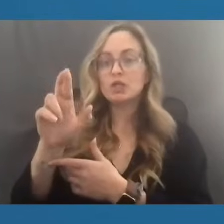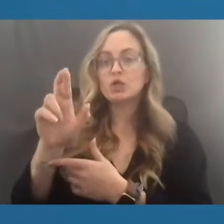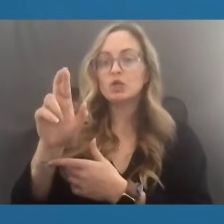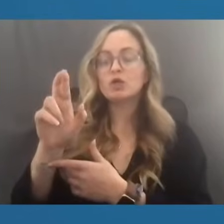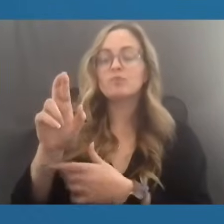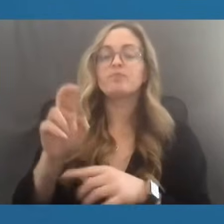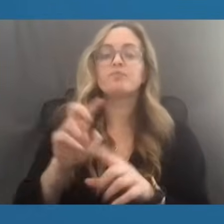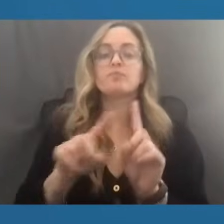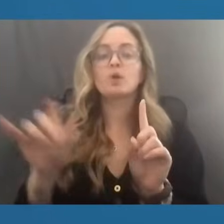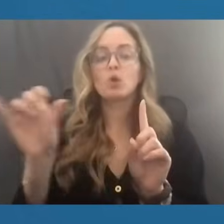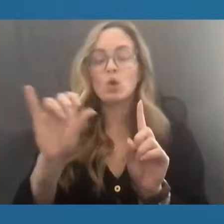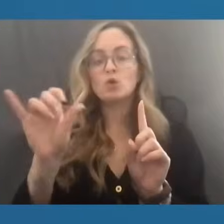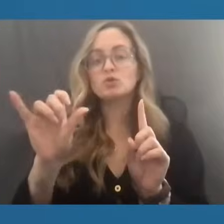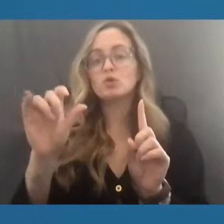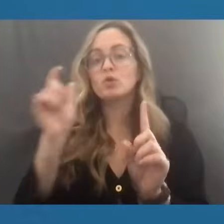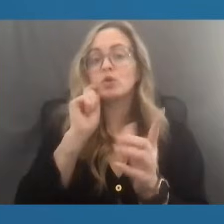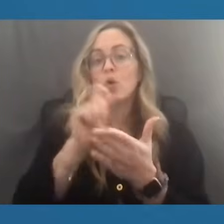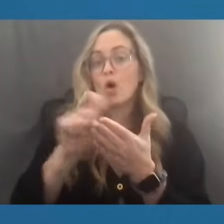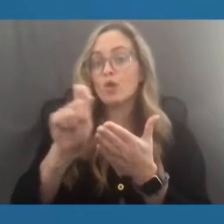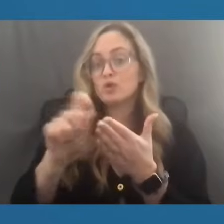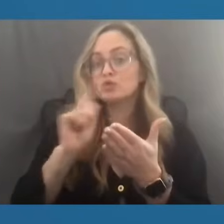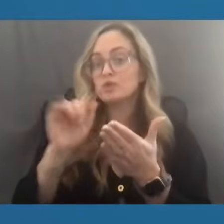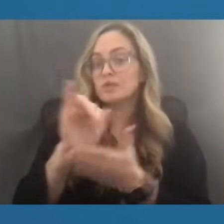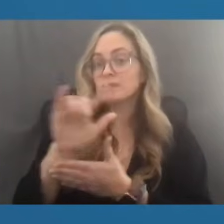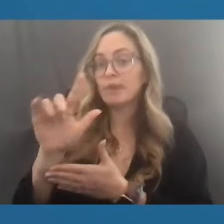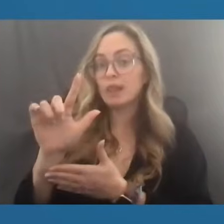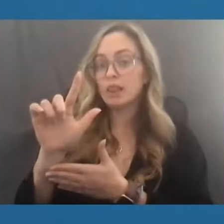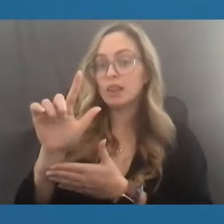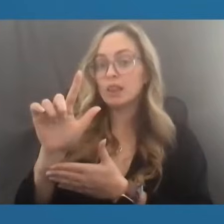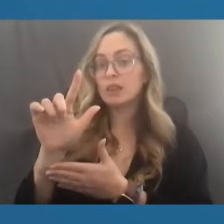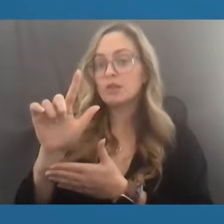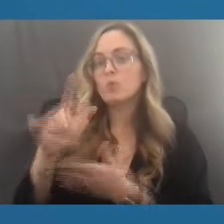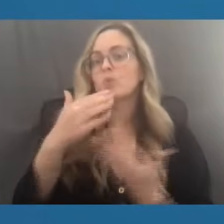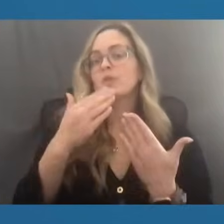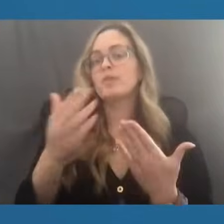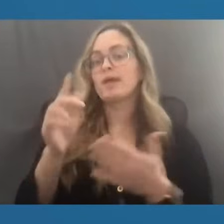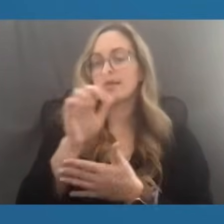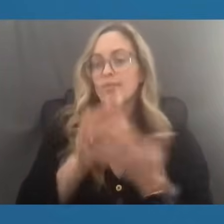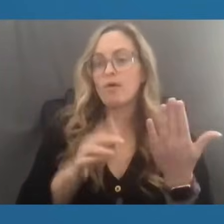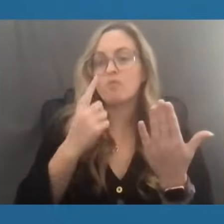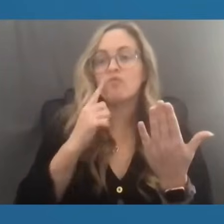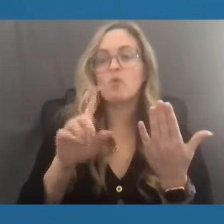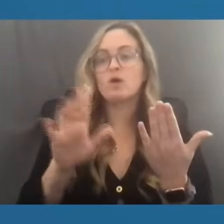also the authors of this. And I want to thank them for